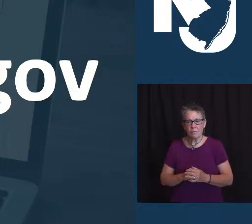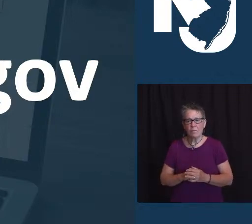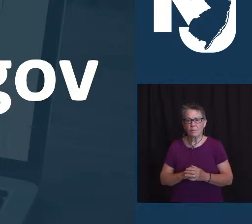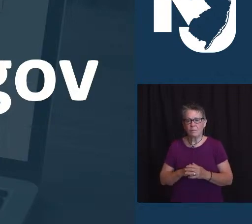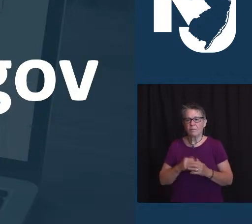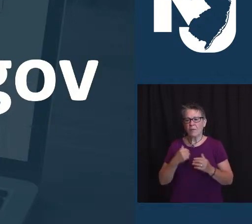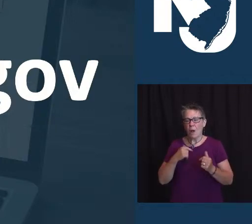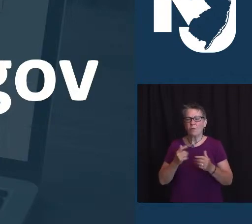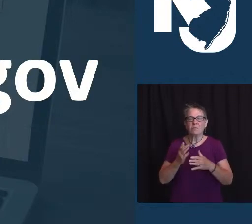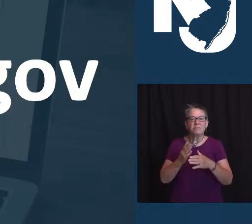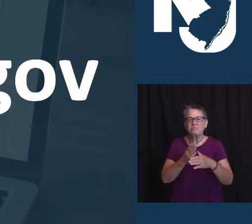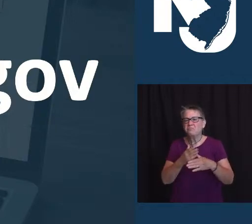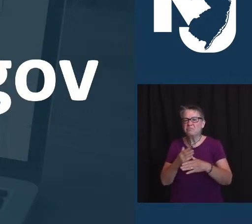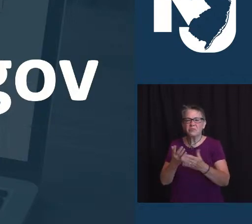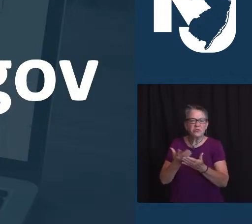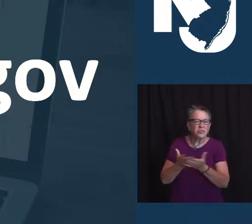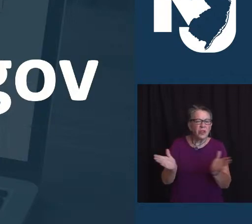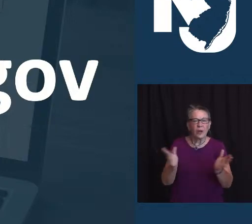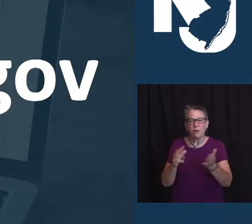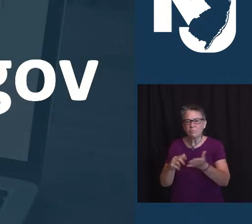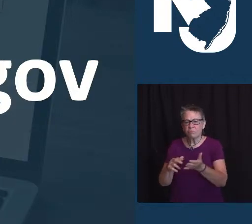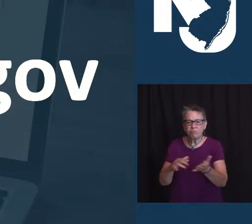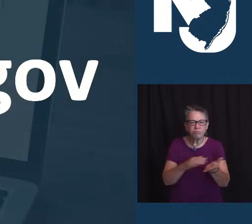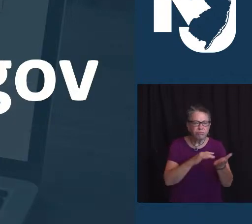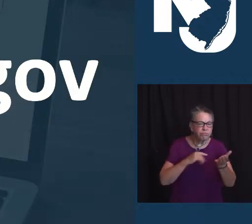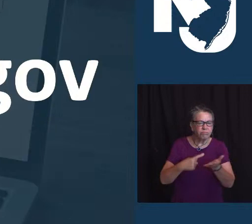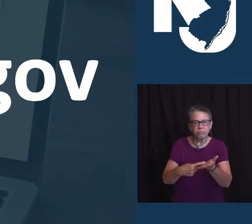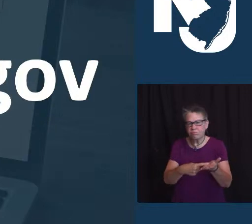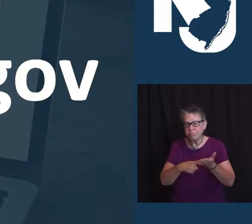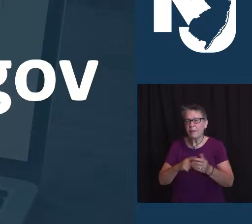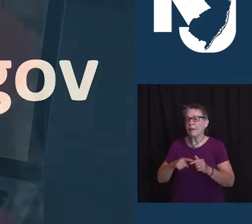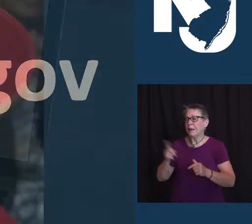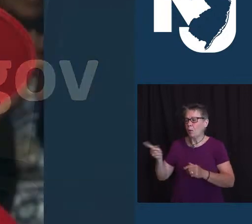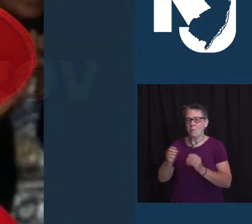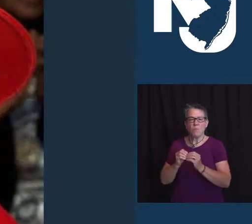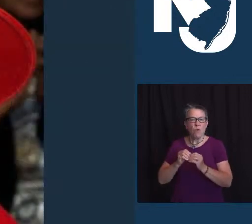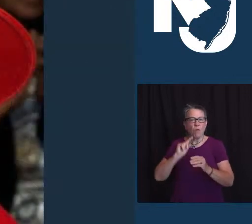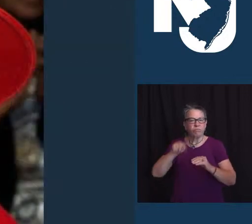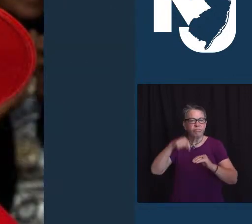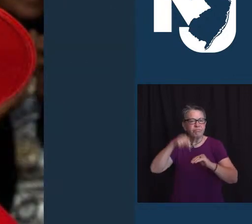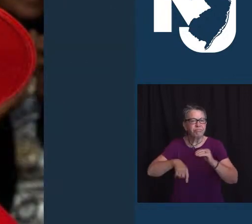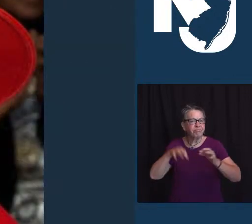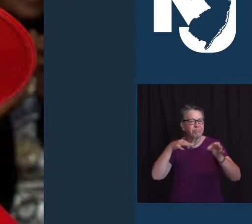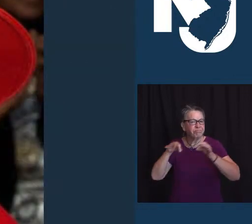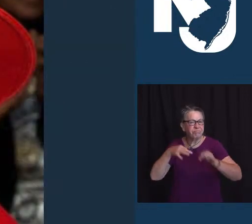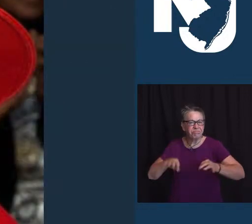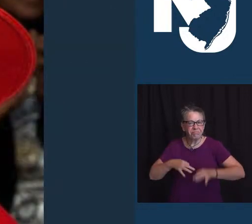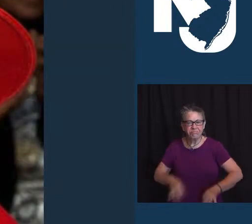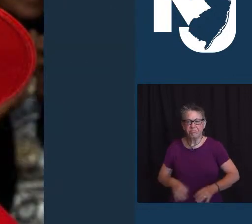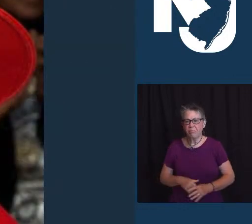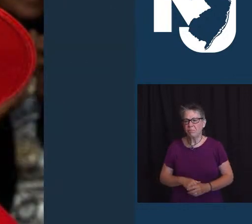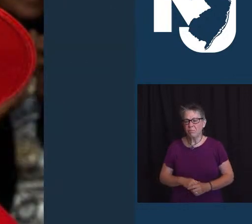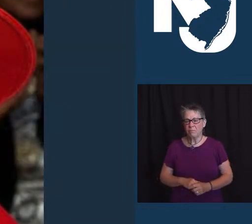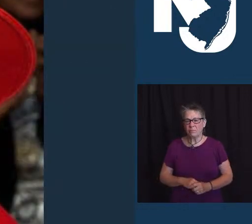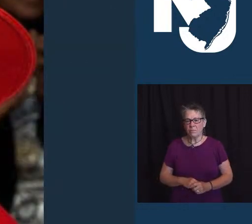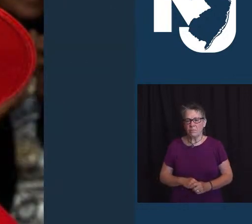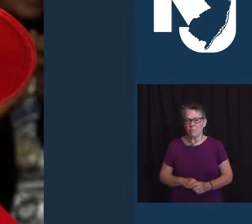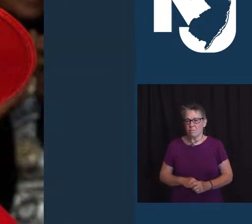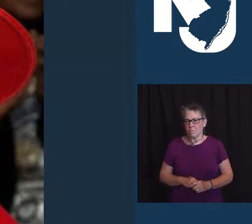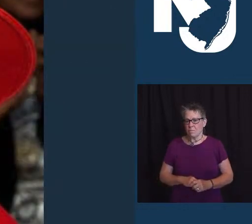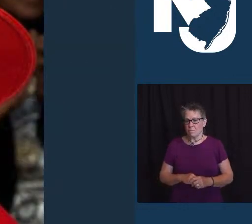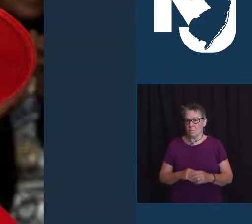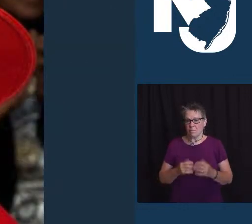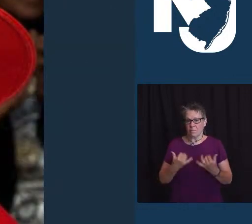details. Before we get to that, a couple of announcements. First of all, I have signed an executive order lowering